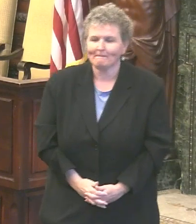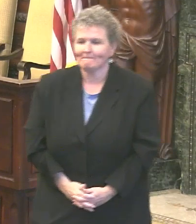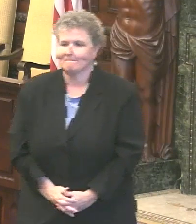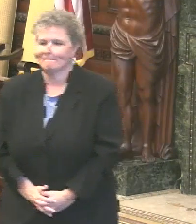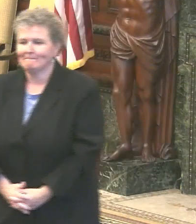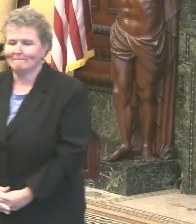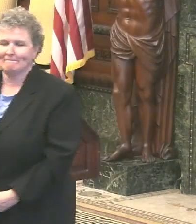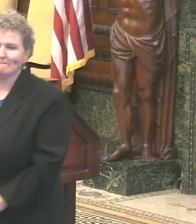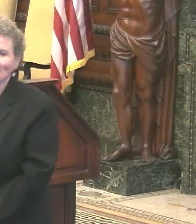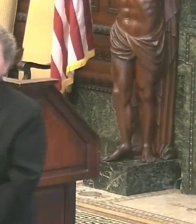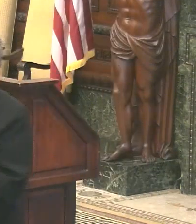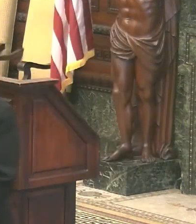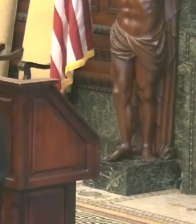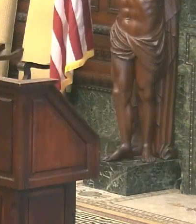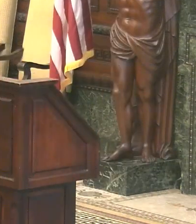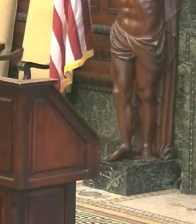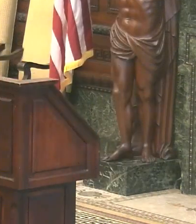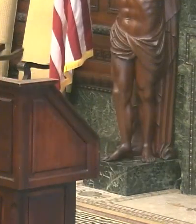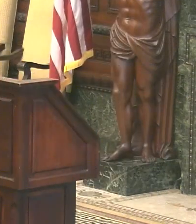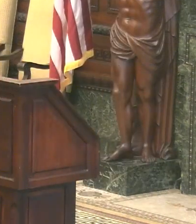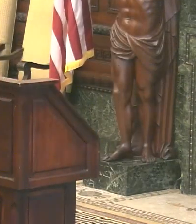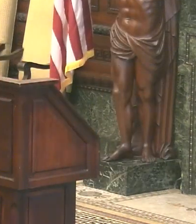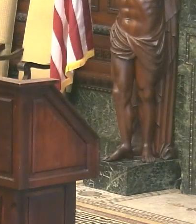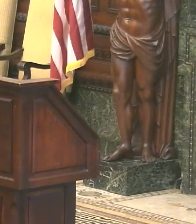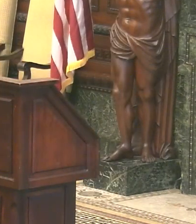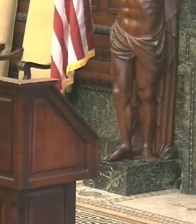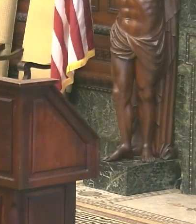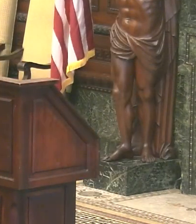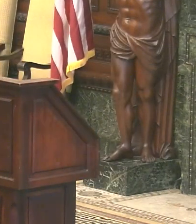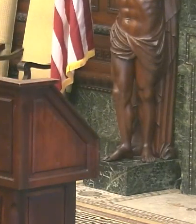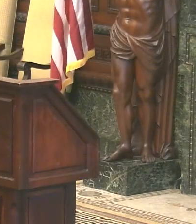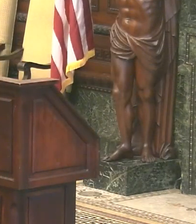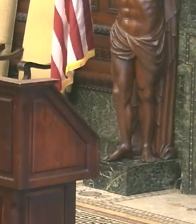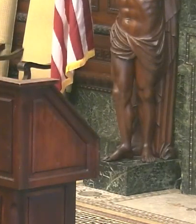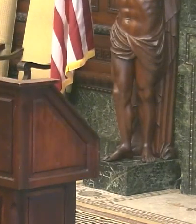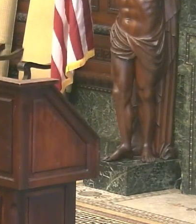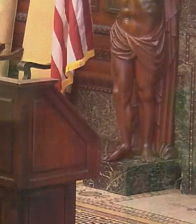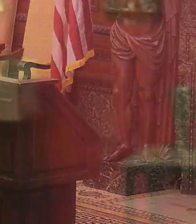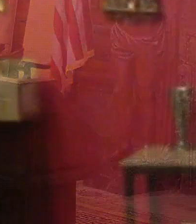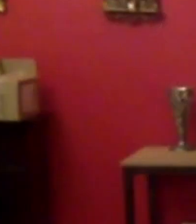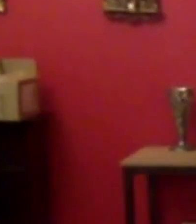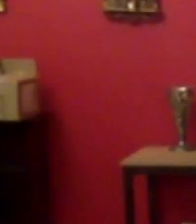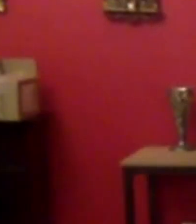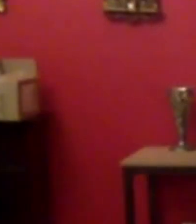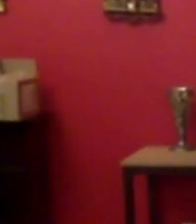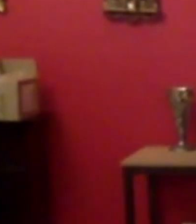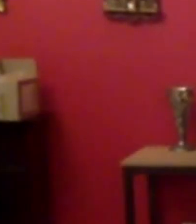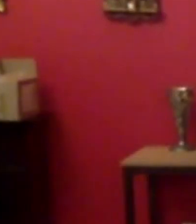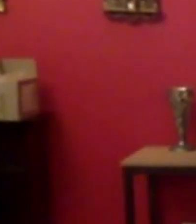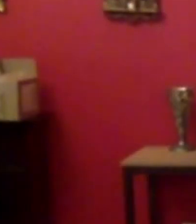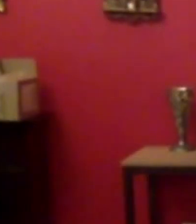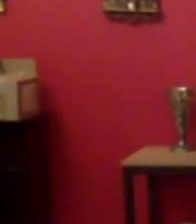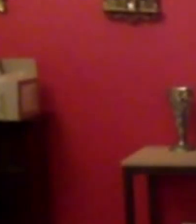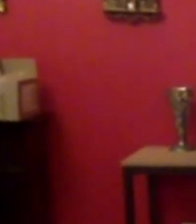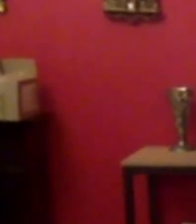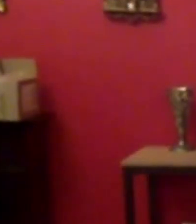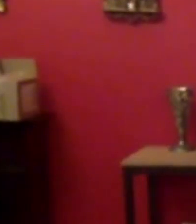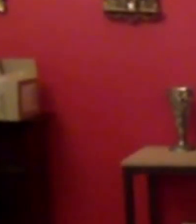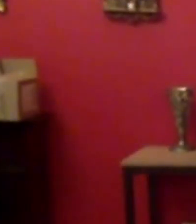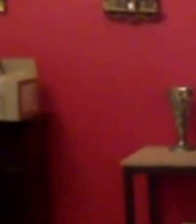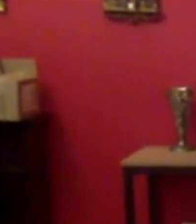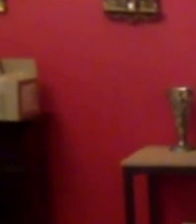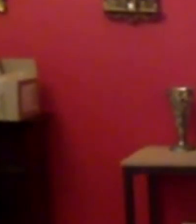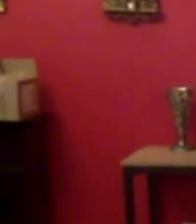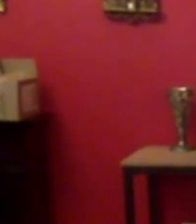Dr. Farley's comments. Palabras del alcalde Jim Kenney para el martes 21 de julio del 2020. Buenas tardes a